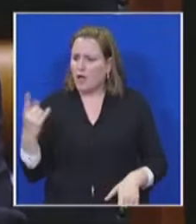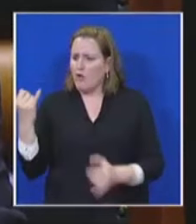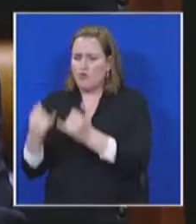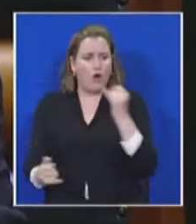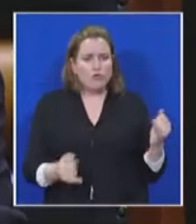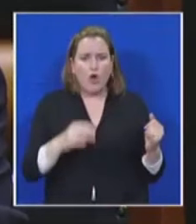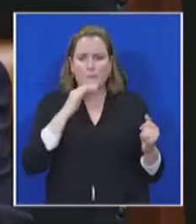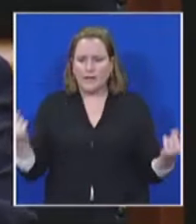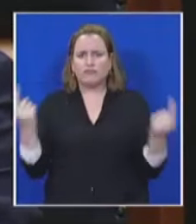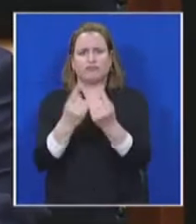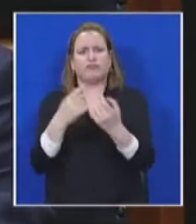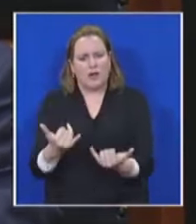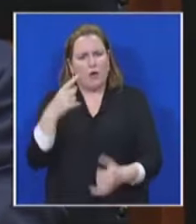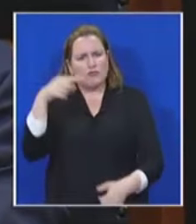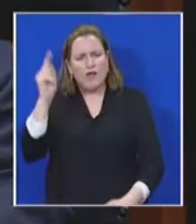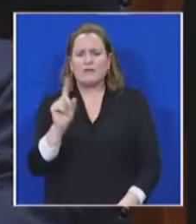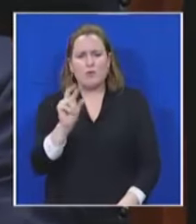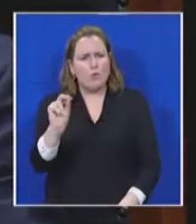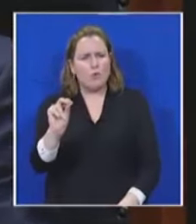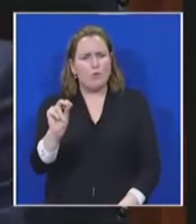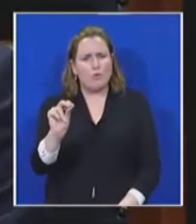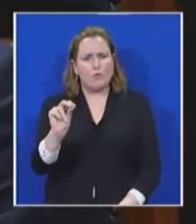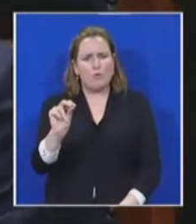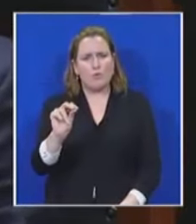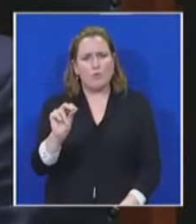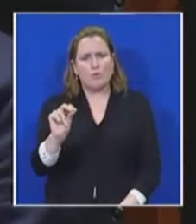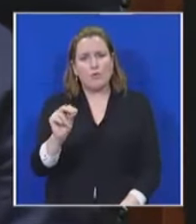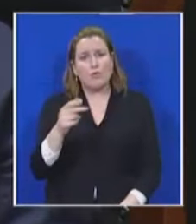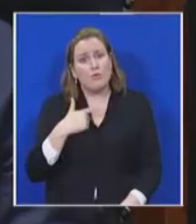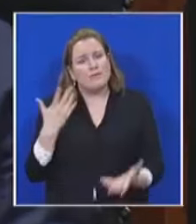right. Honorable I Deputy have Speaker.